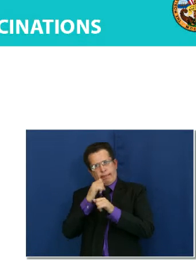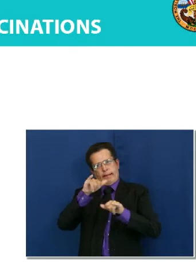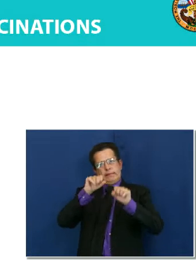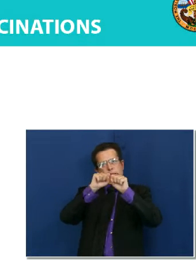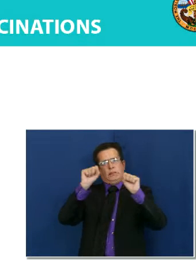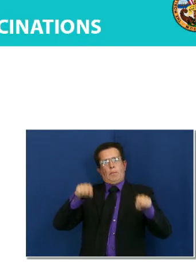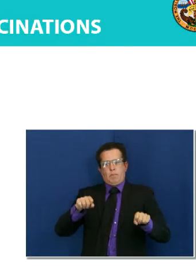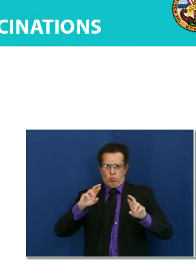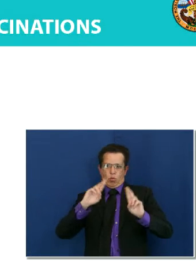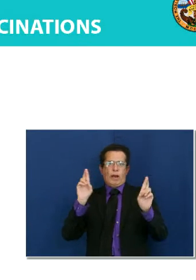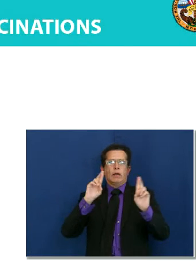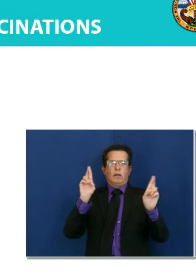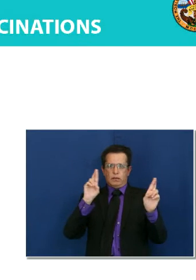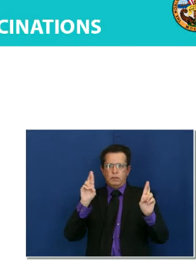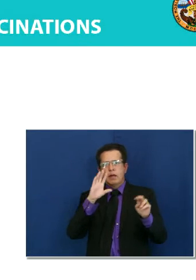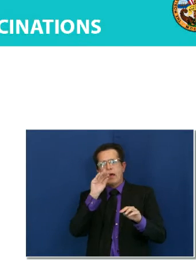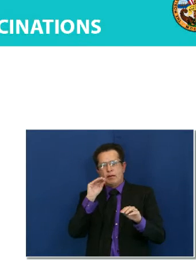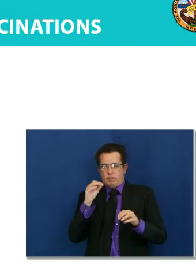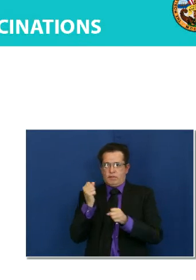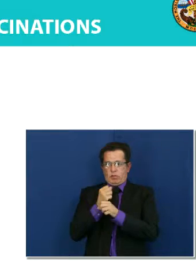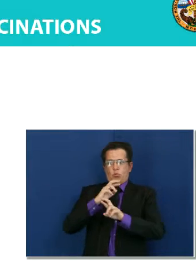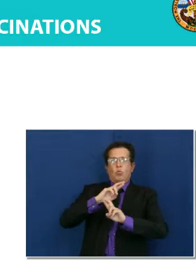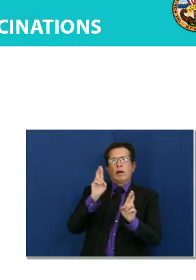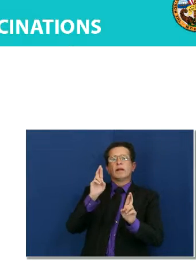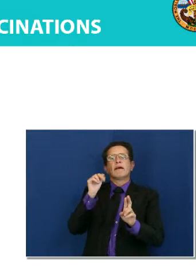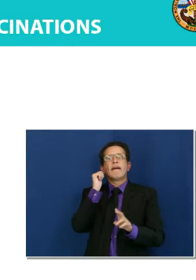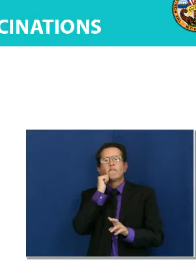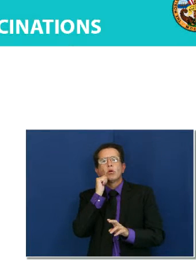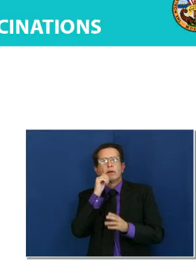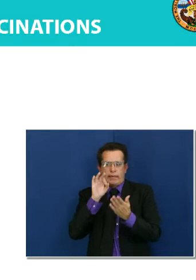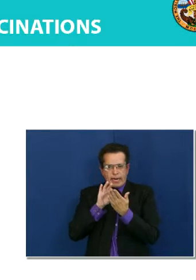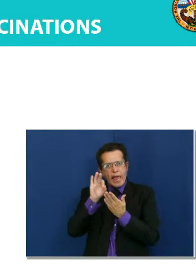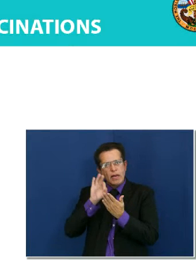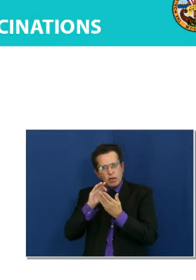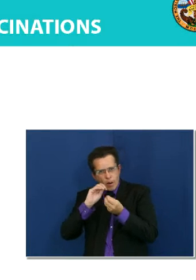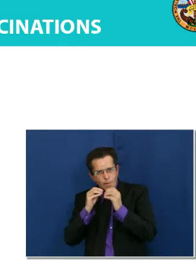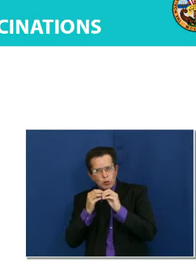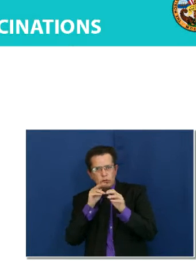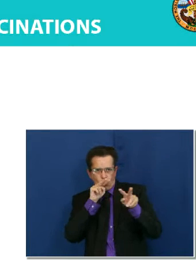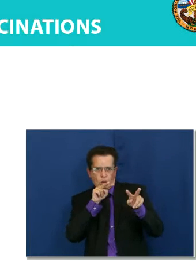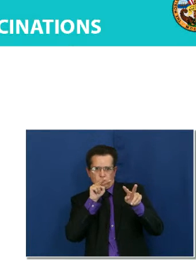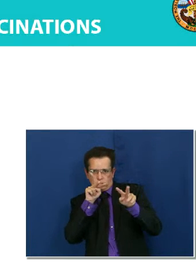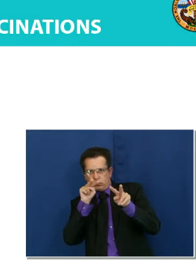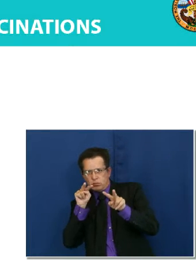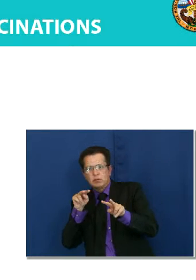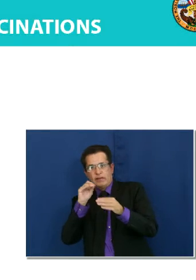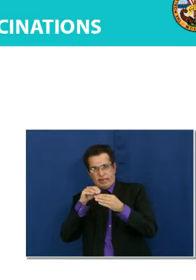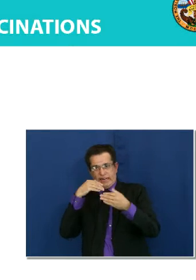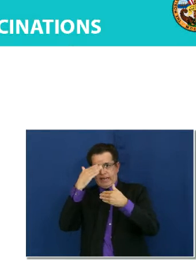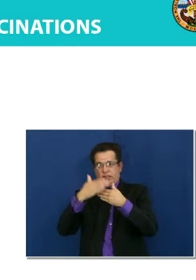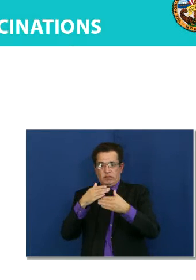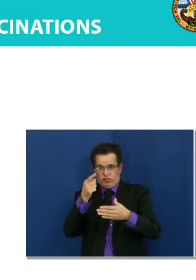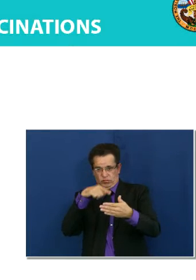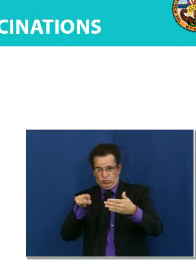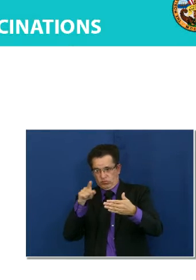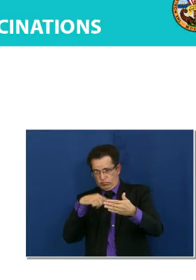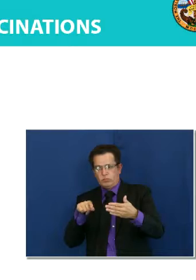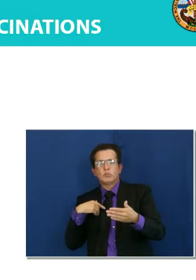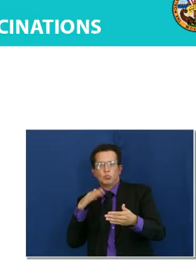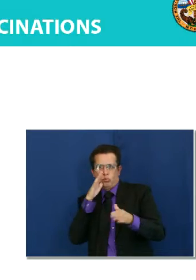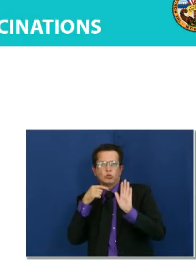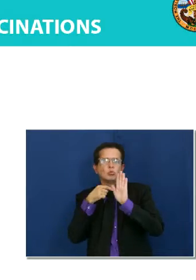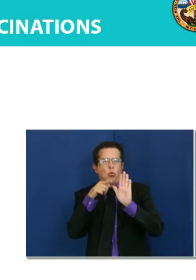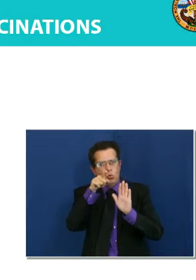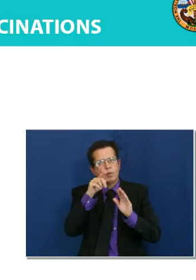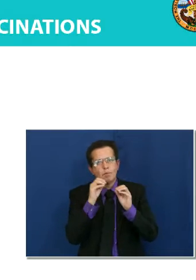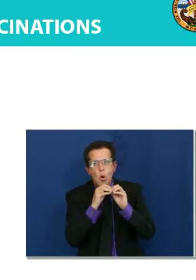confidence, along with all of the efforts around acquiring infrastructure, data tracking, everything else. And in the coming weeks, we will continue to share more around the